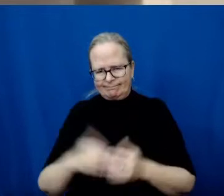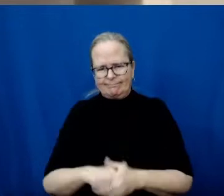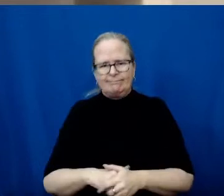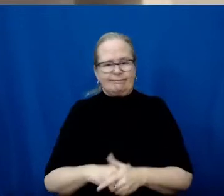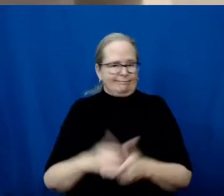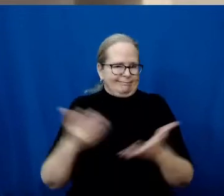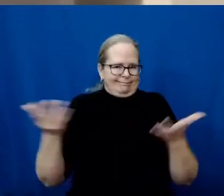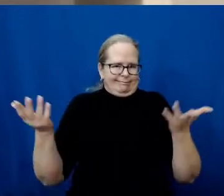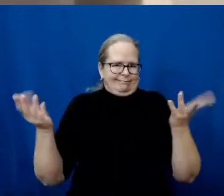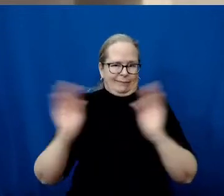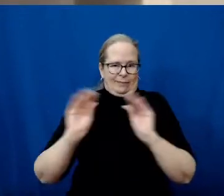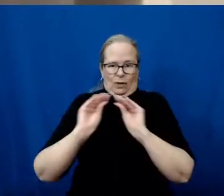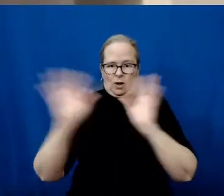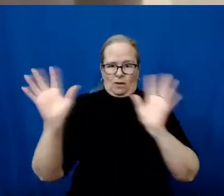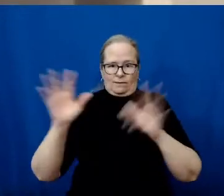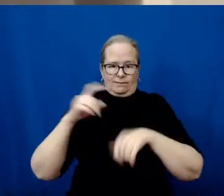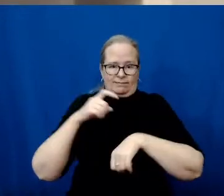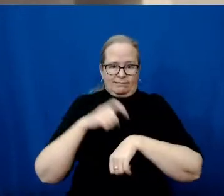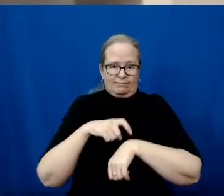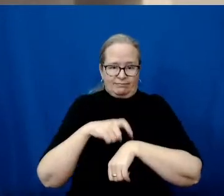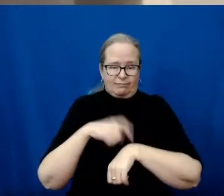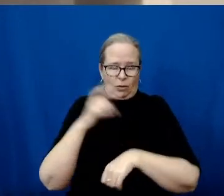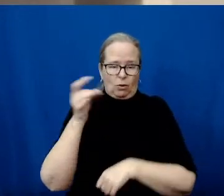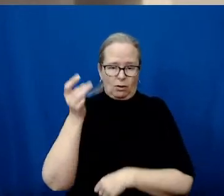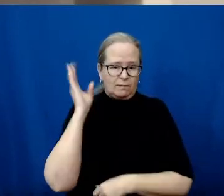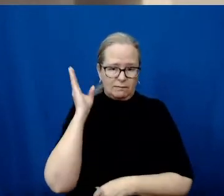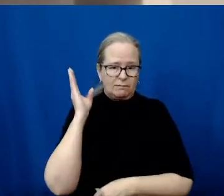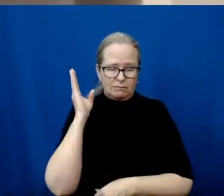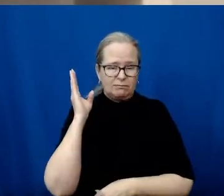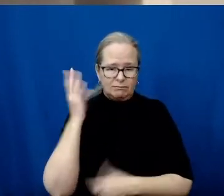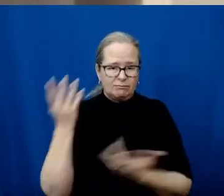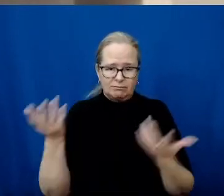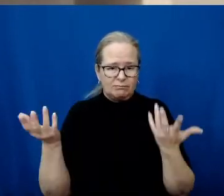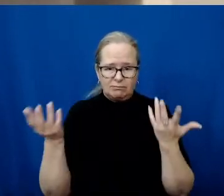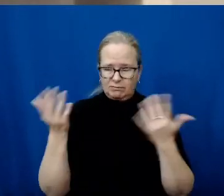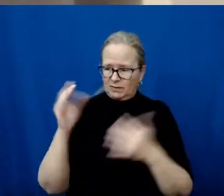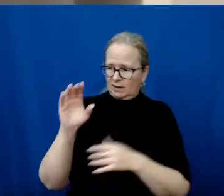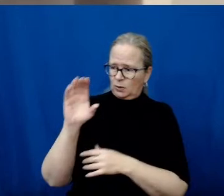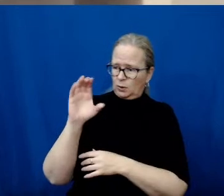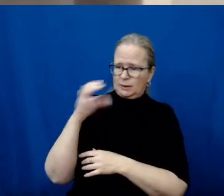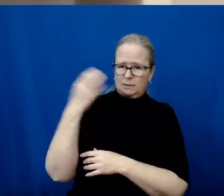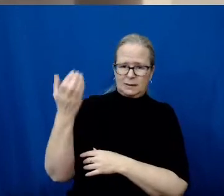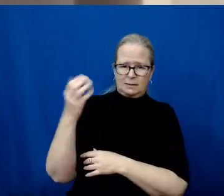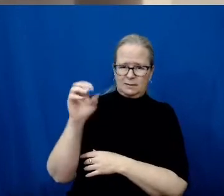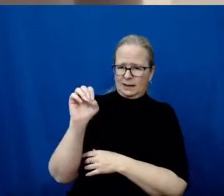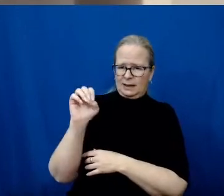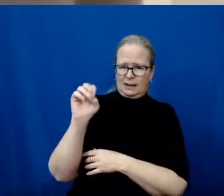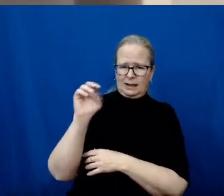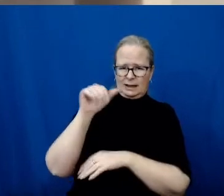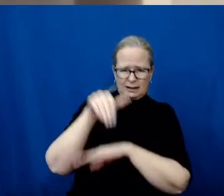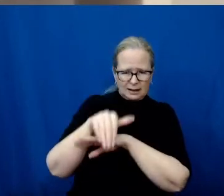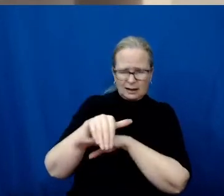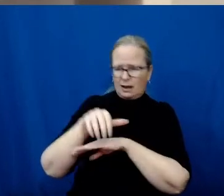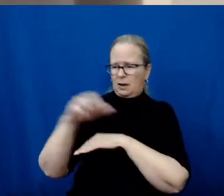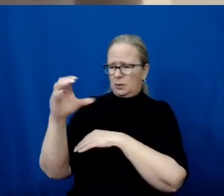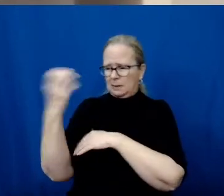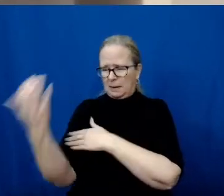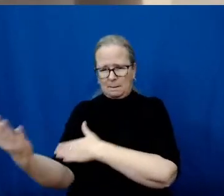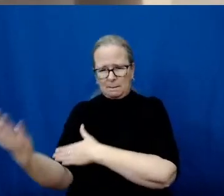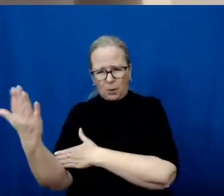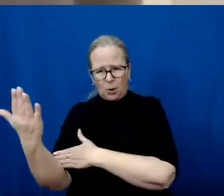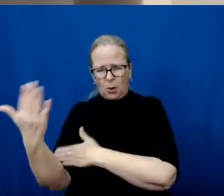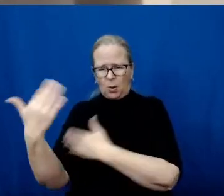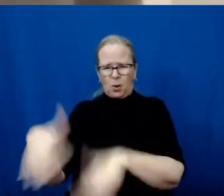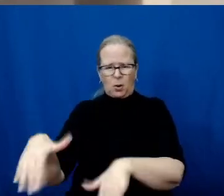but we kind of pulled things together and opened presence via FaceTime and managed that